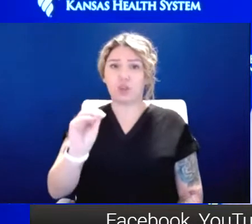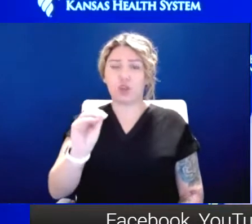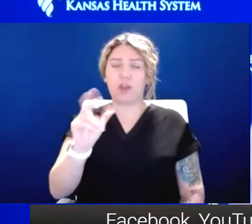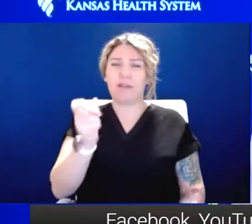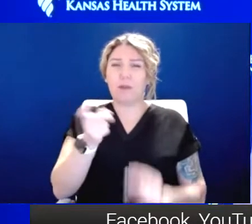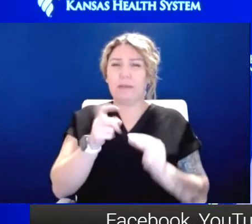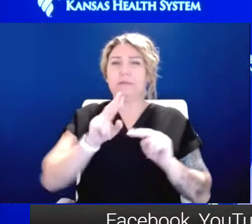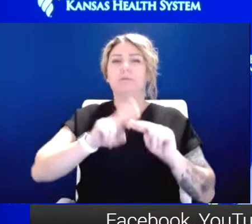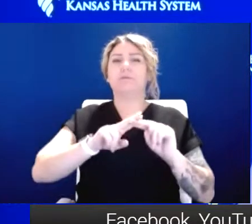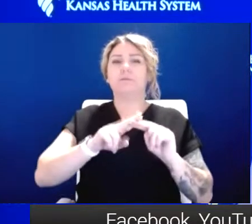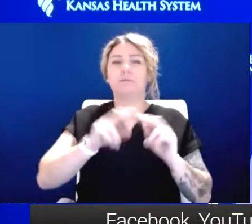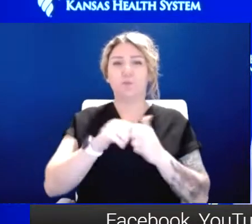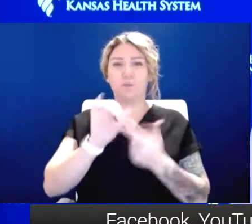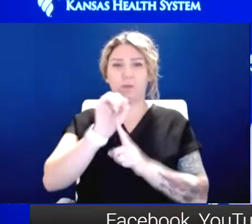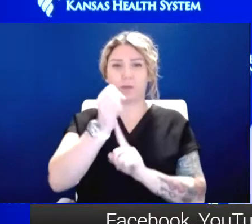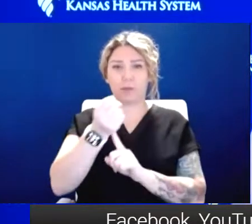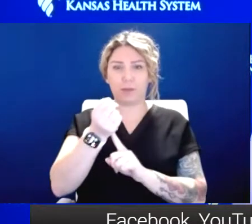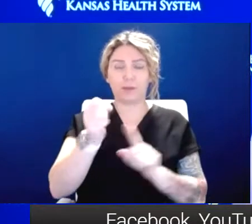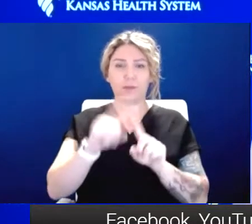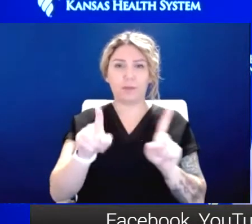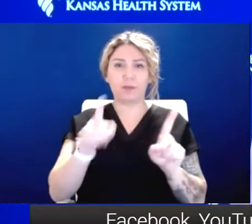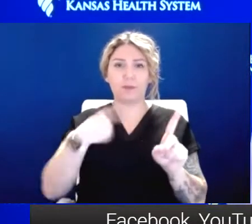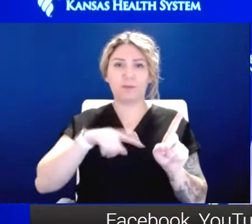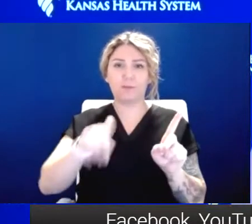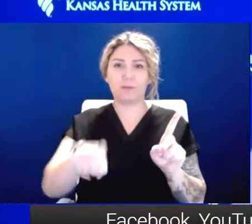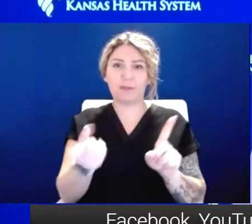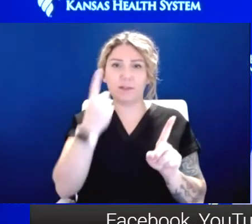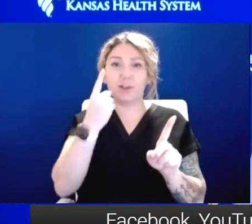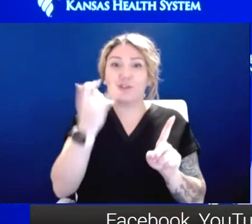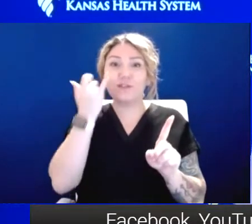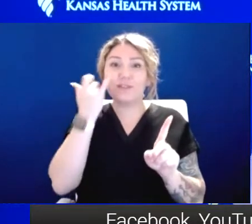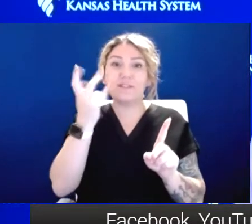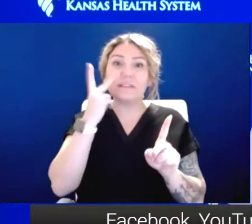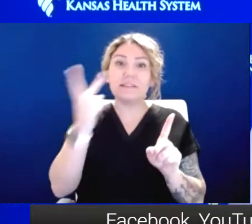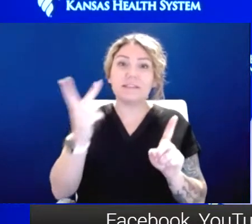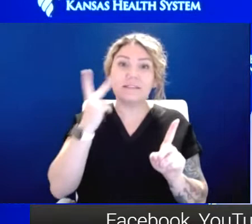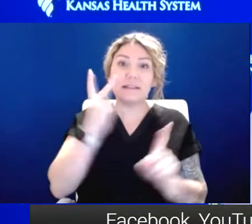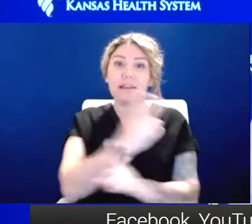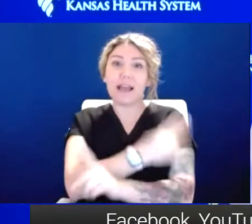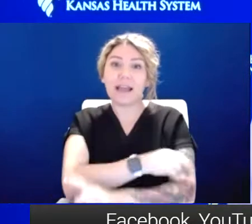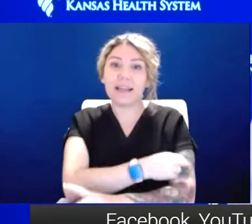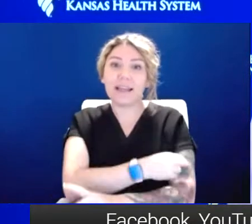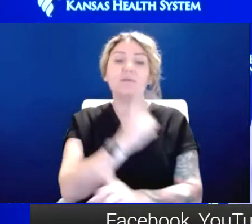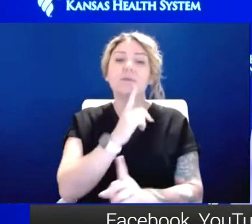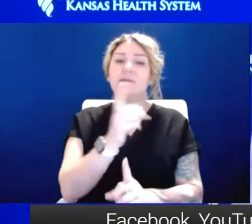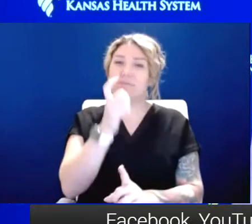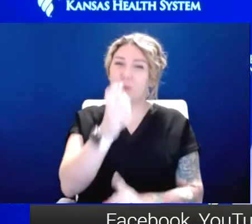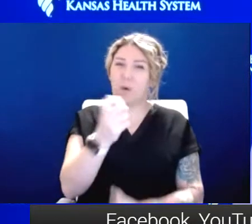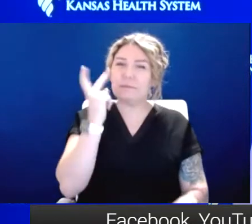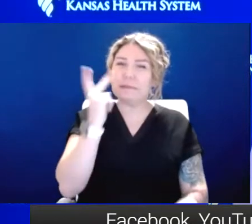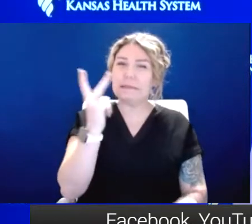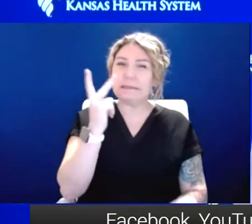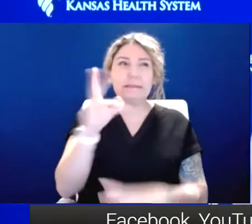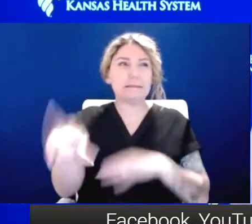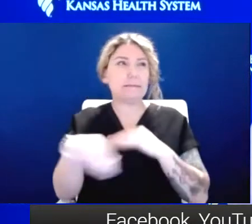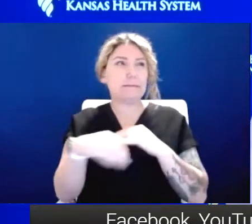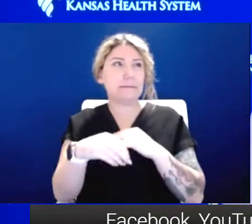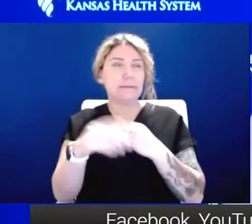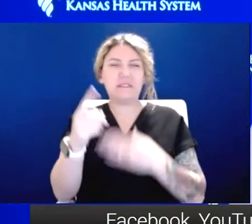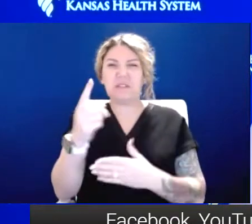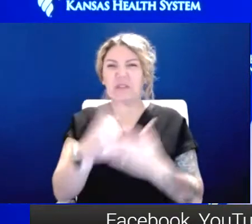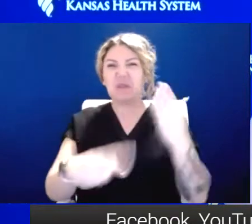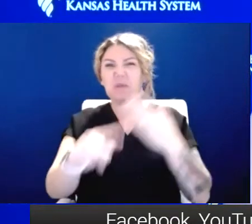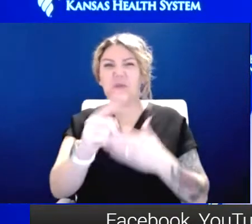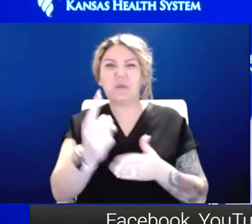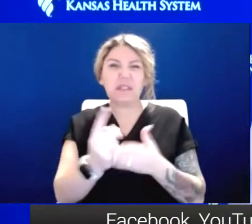cases, but we have to understand that if we are seeing hospitalizations, we probably won't see those for another 1 to 2 to 3 weeks. So